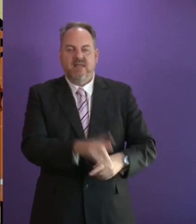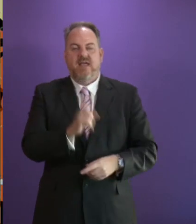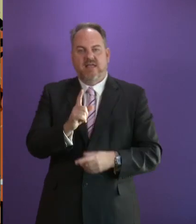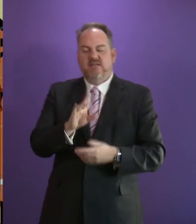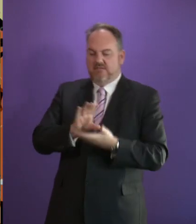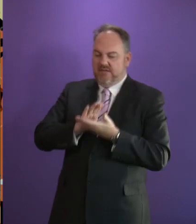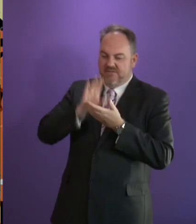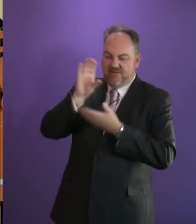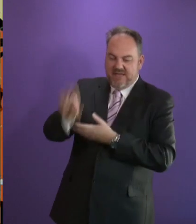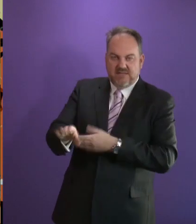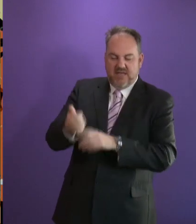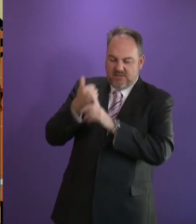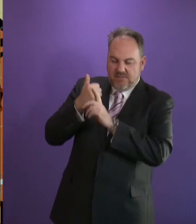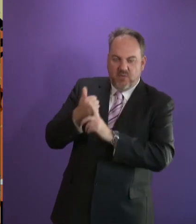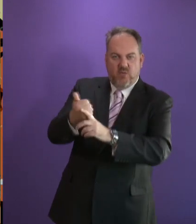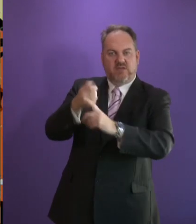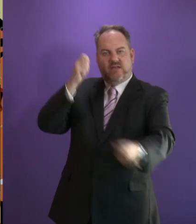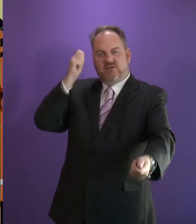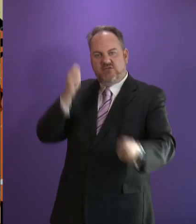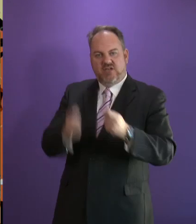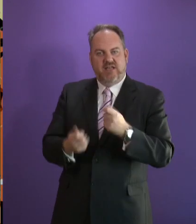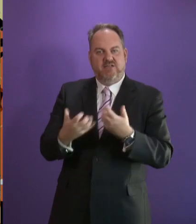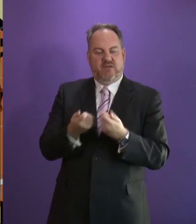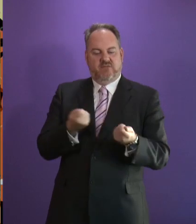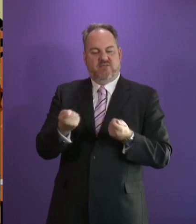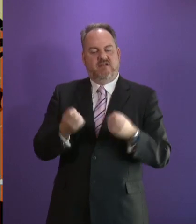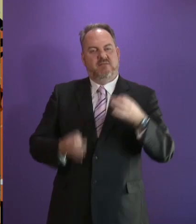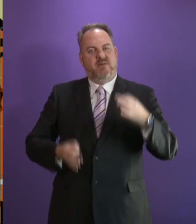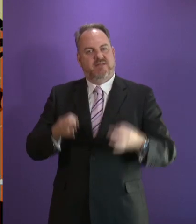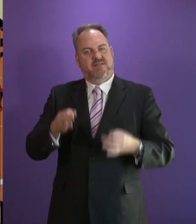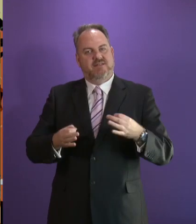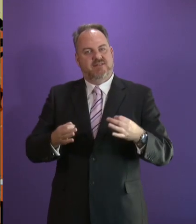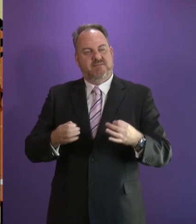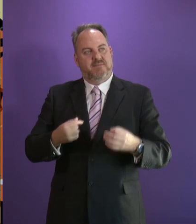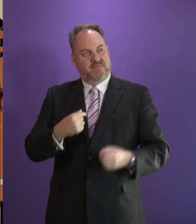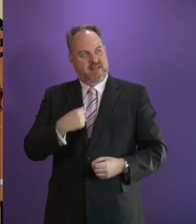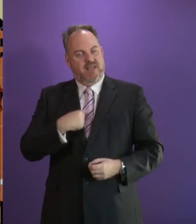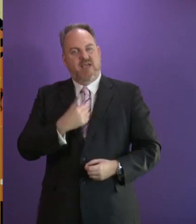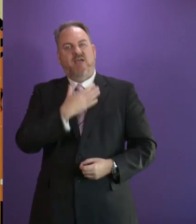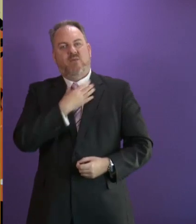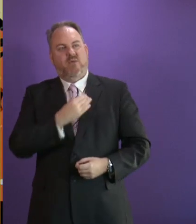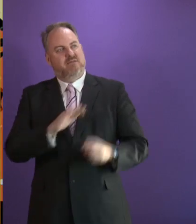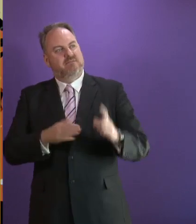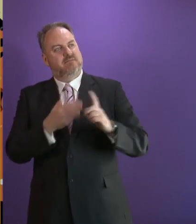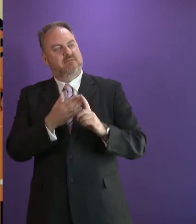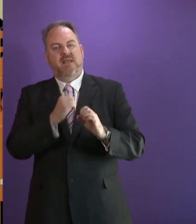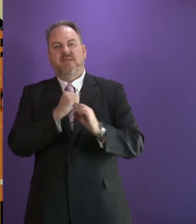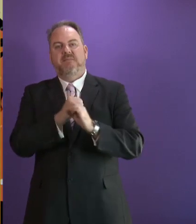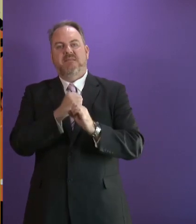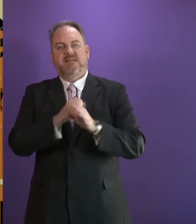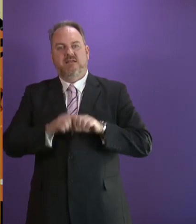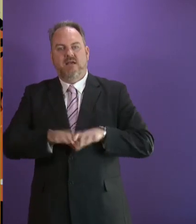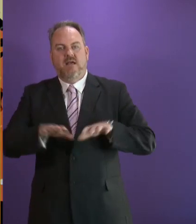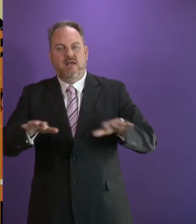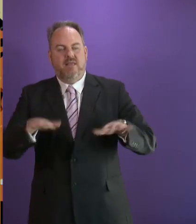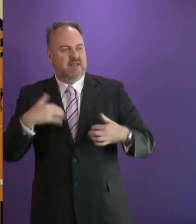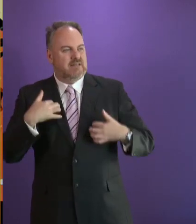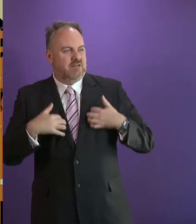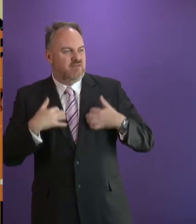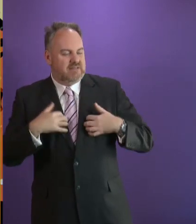them and transform how we do politics. And I want a media that is interested